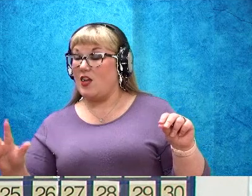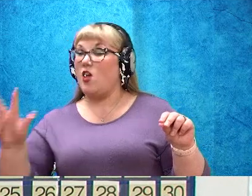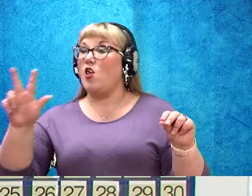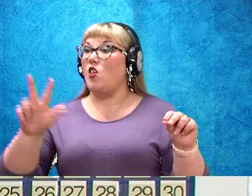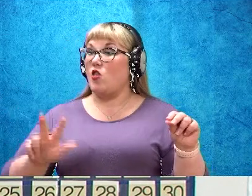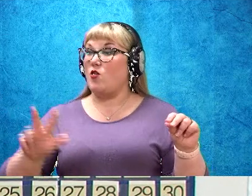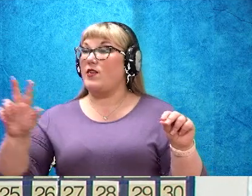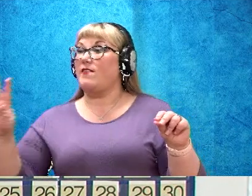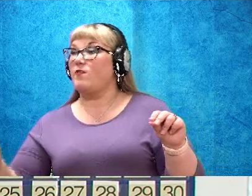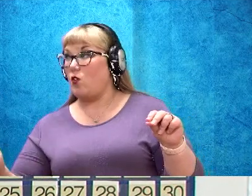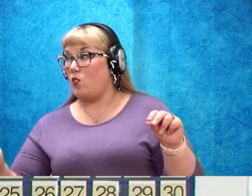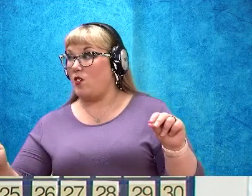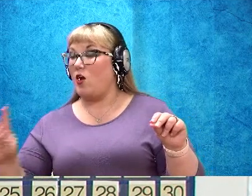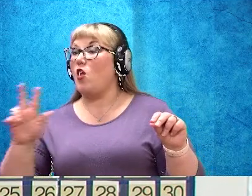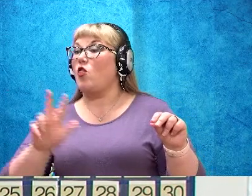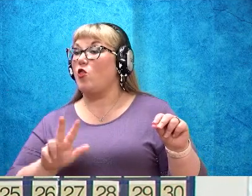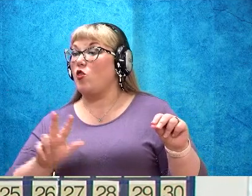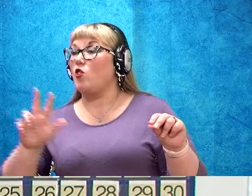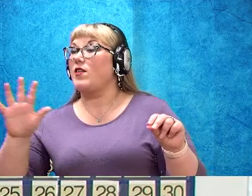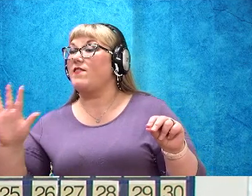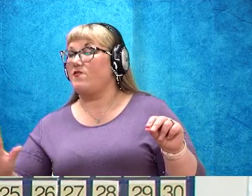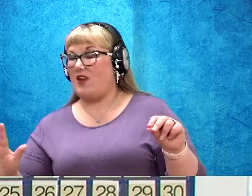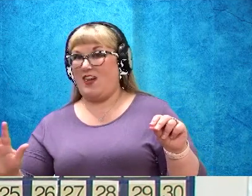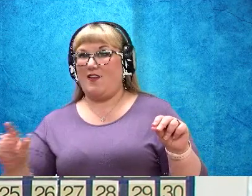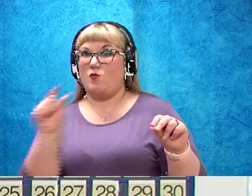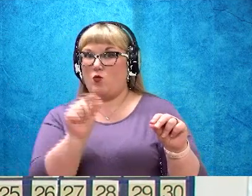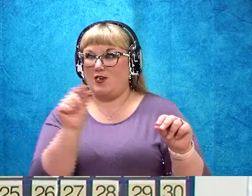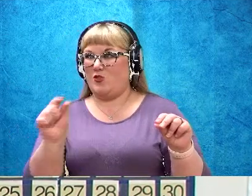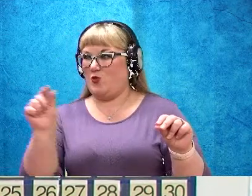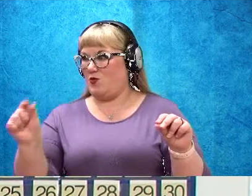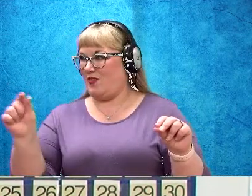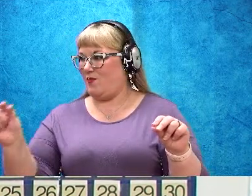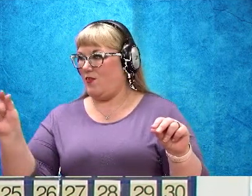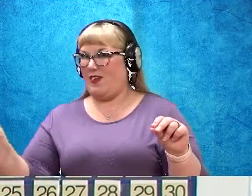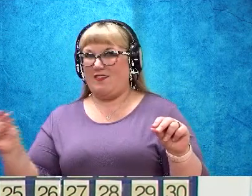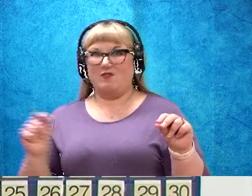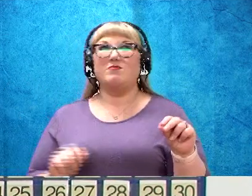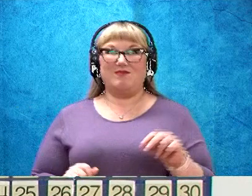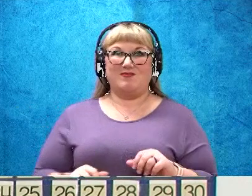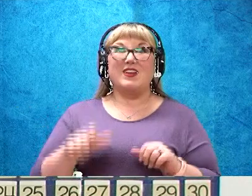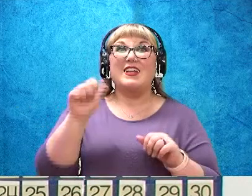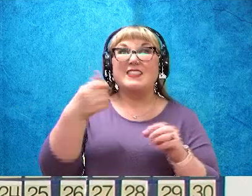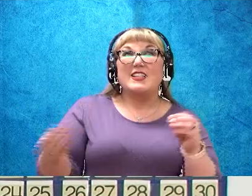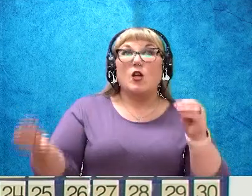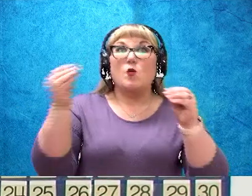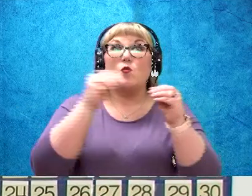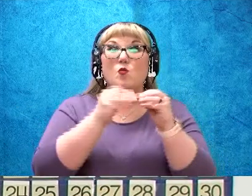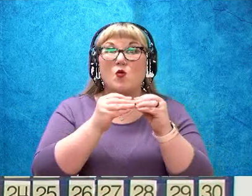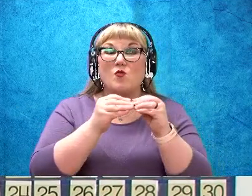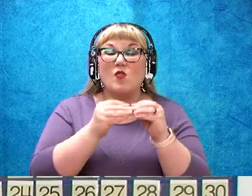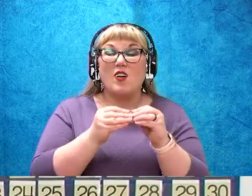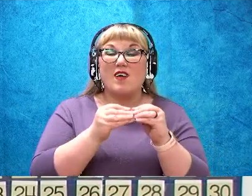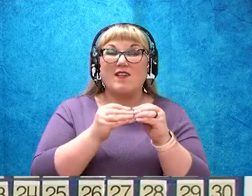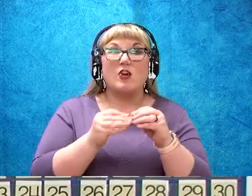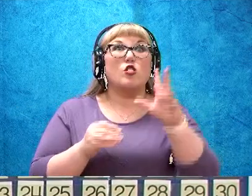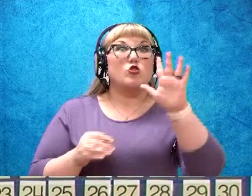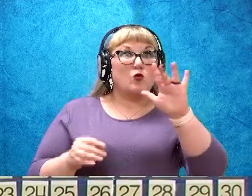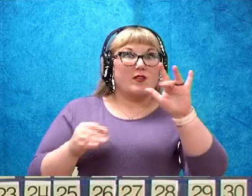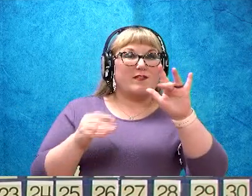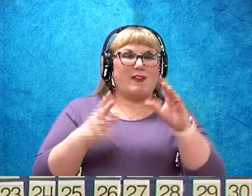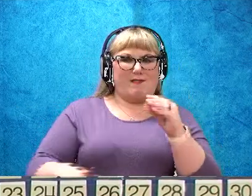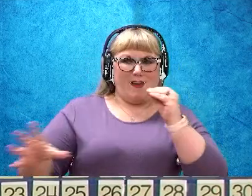33, 34, and 35. 10 more than 25